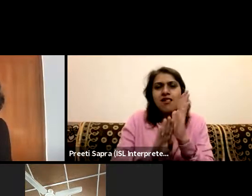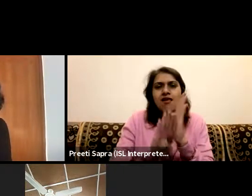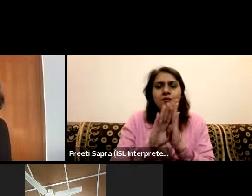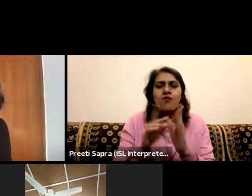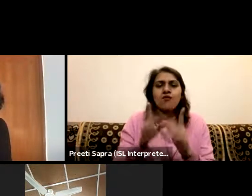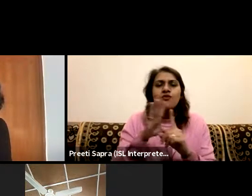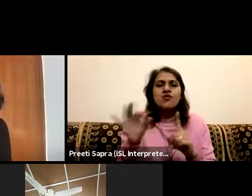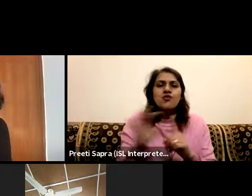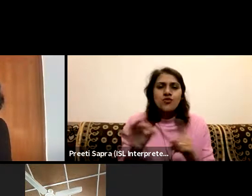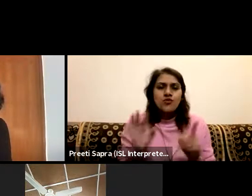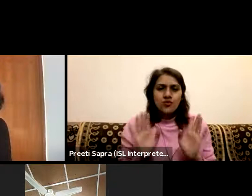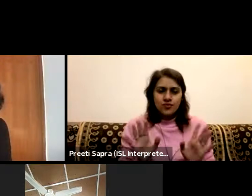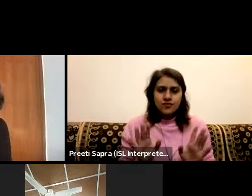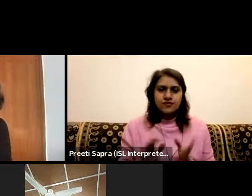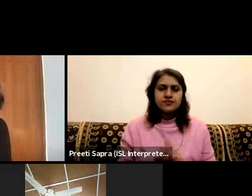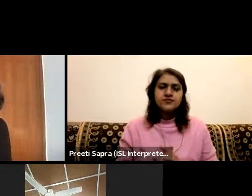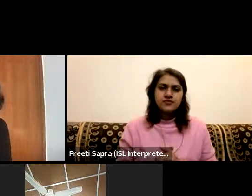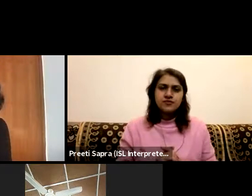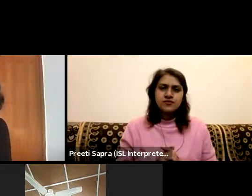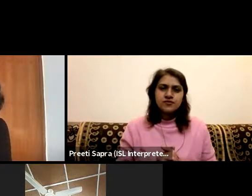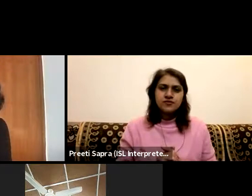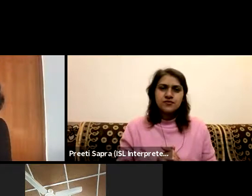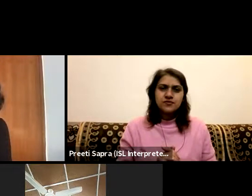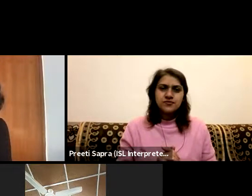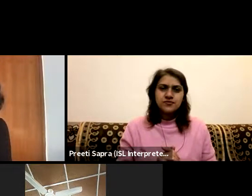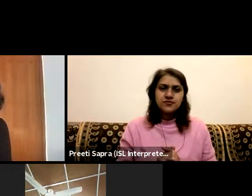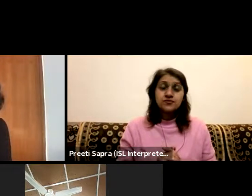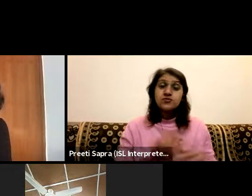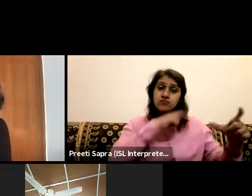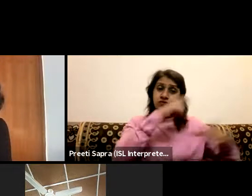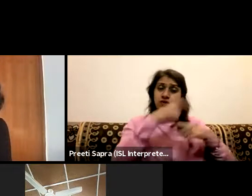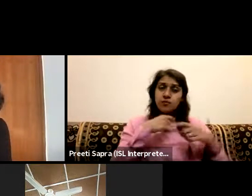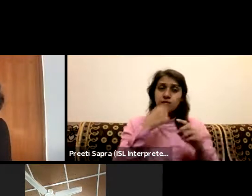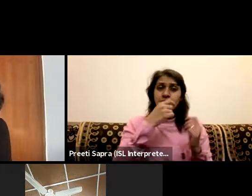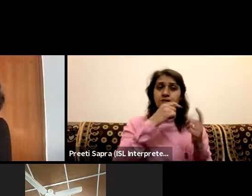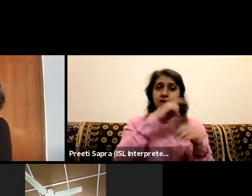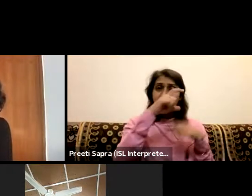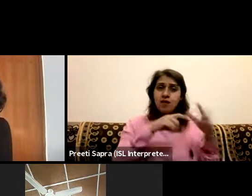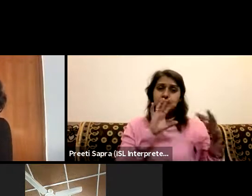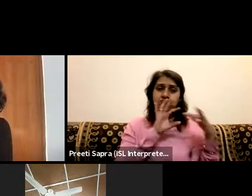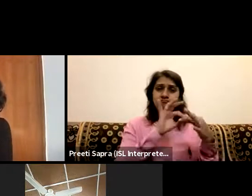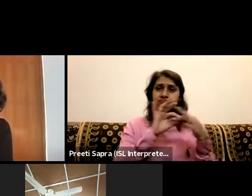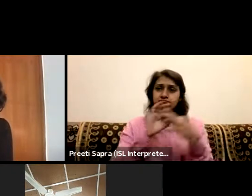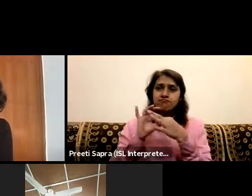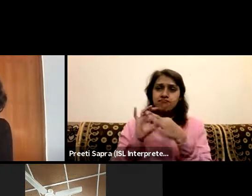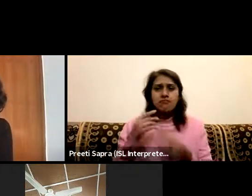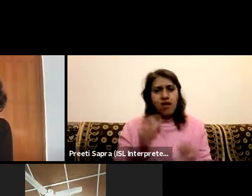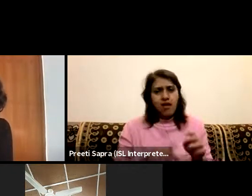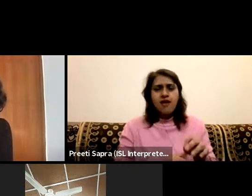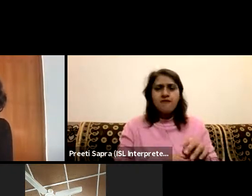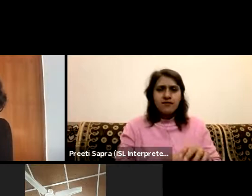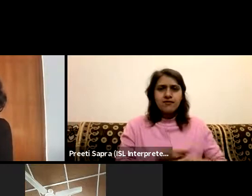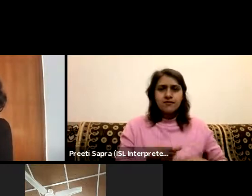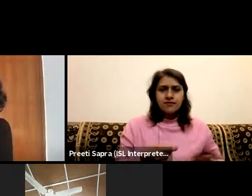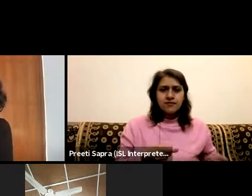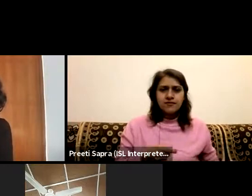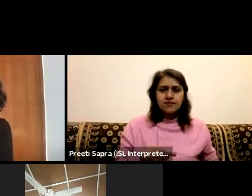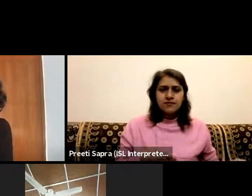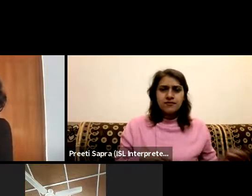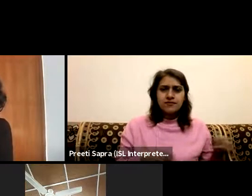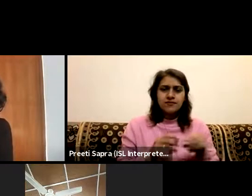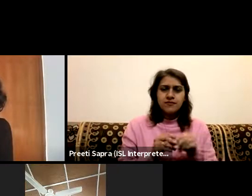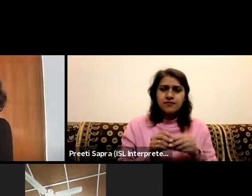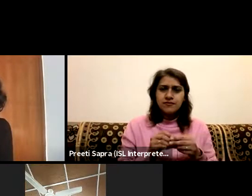those. We're working very closely with the industry from 2 perspectives. We're trying to identify the